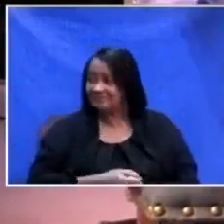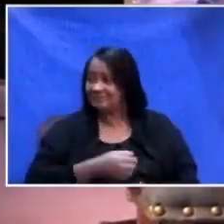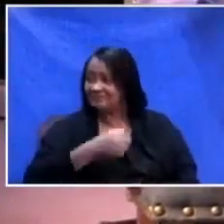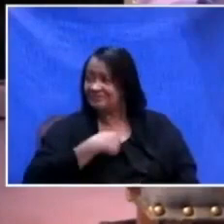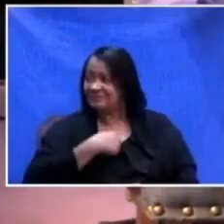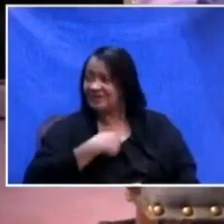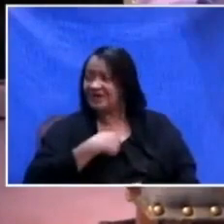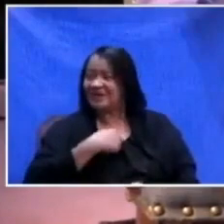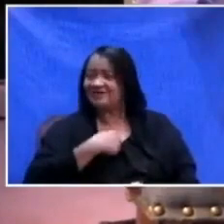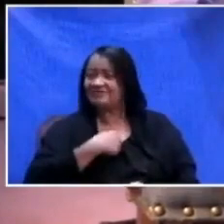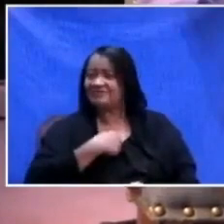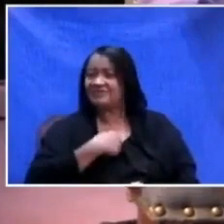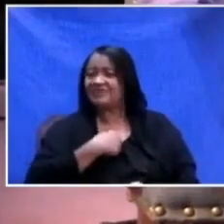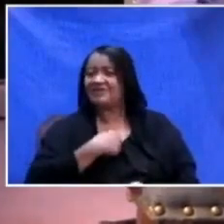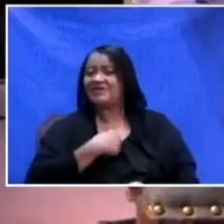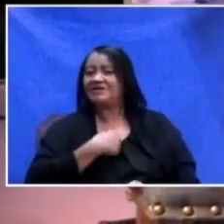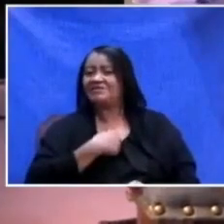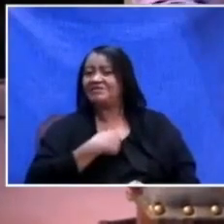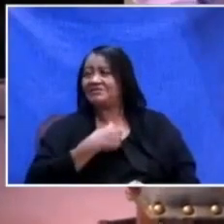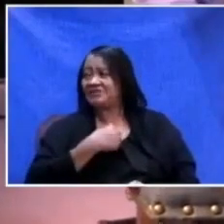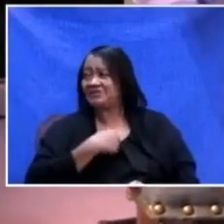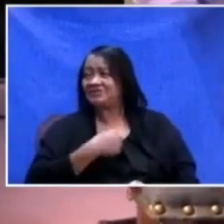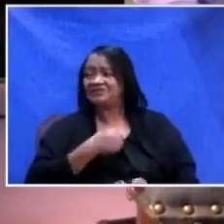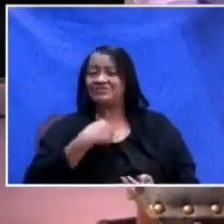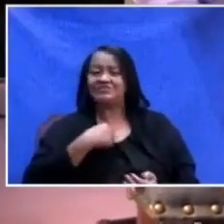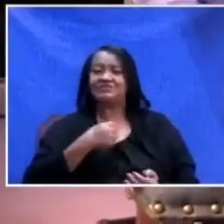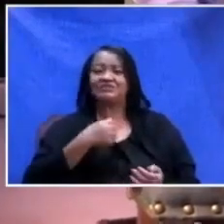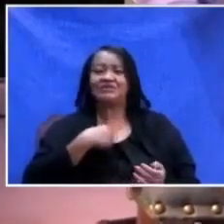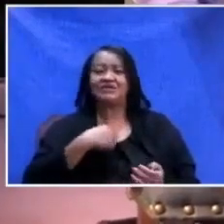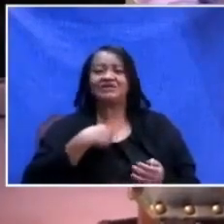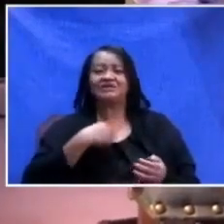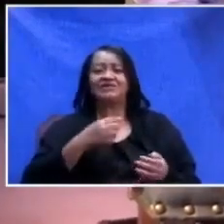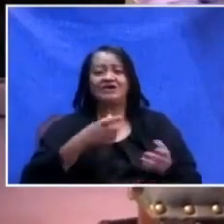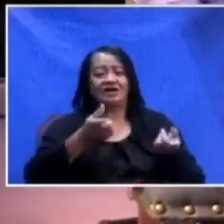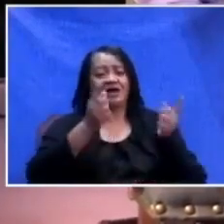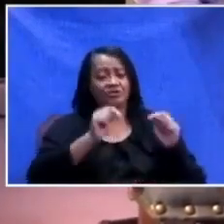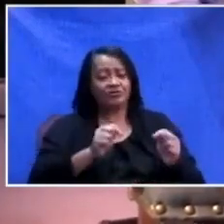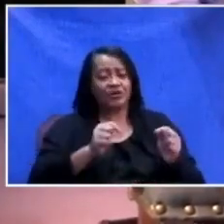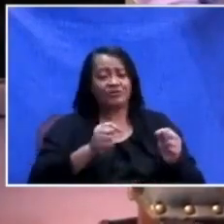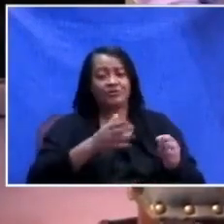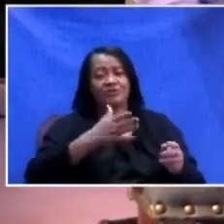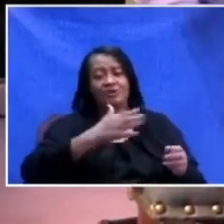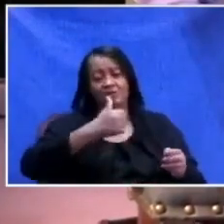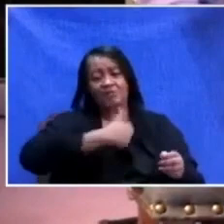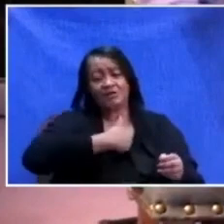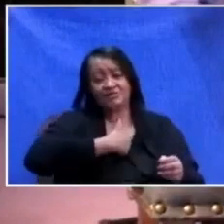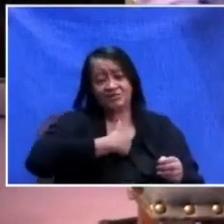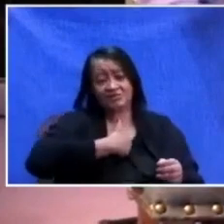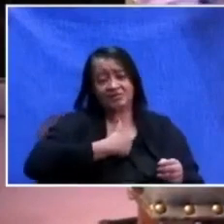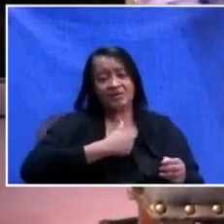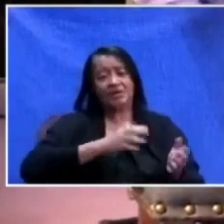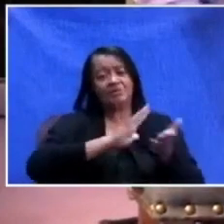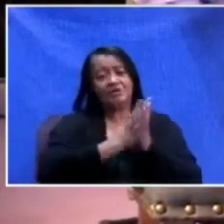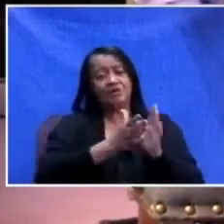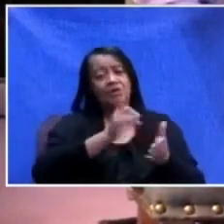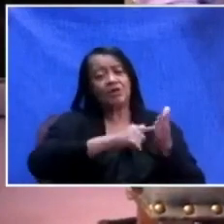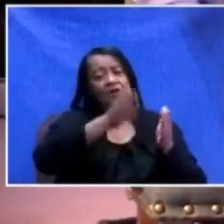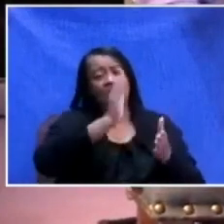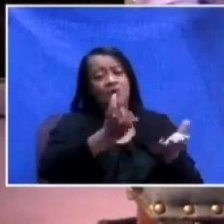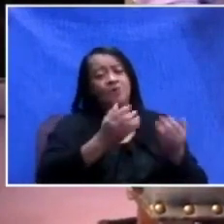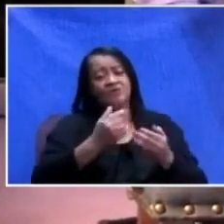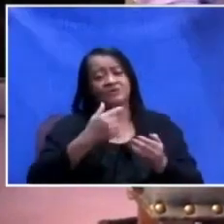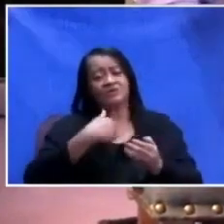I don't even think about it, really. I just try to be myself and be who God wants me to be.